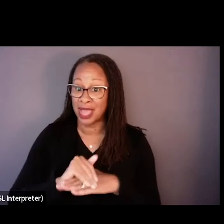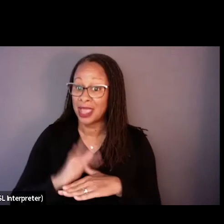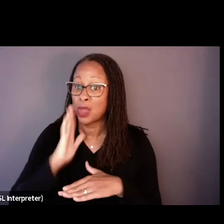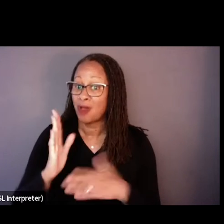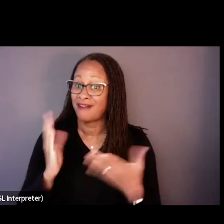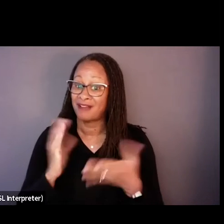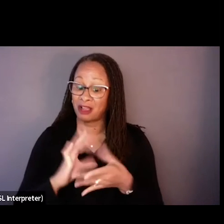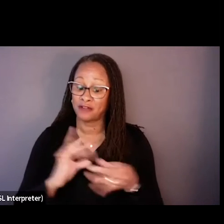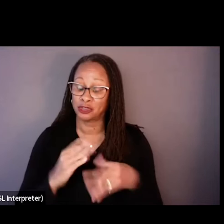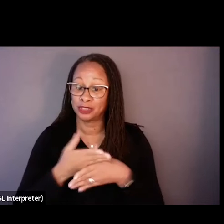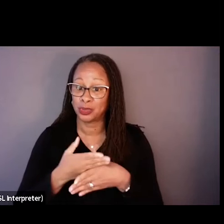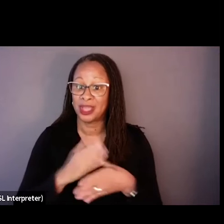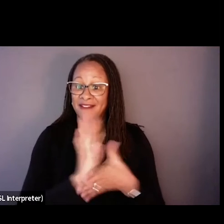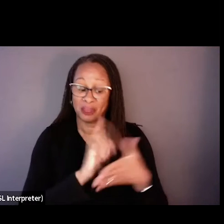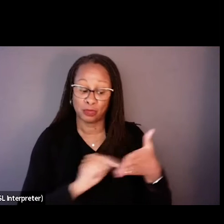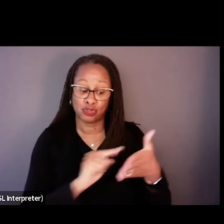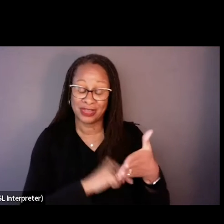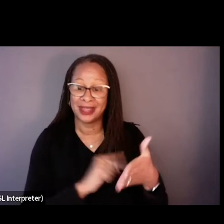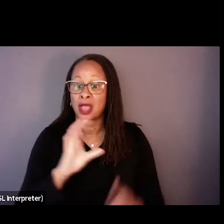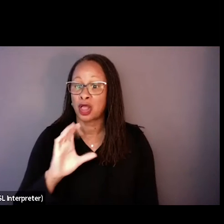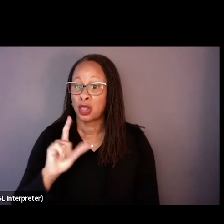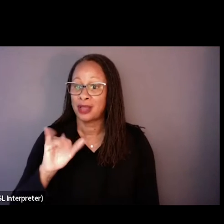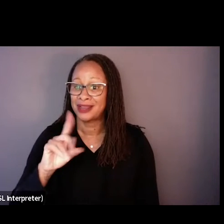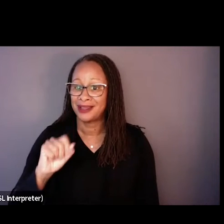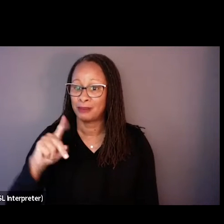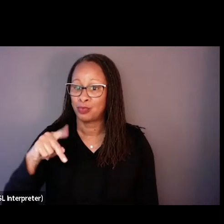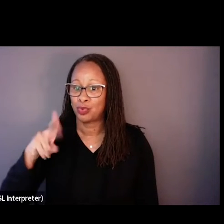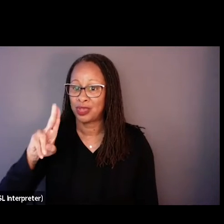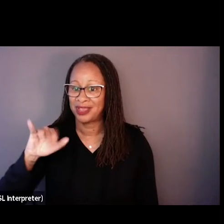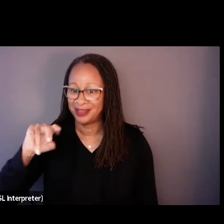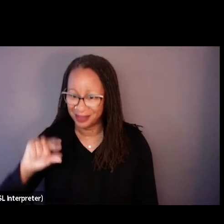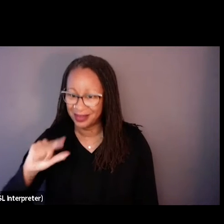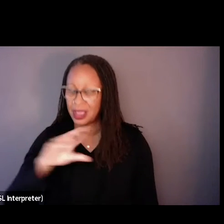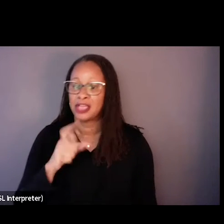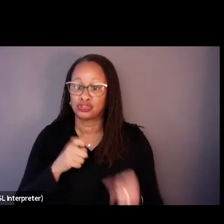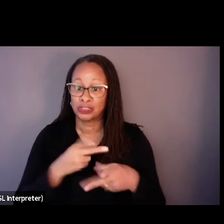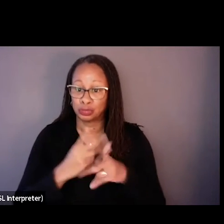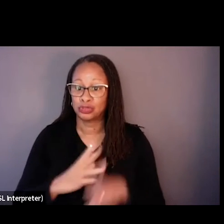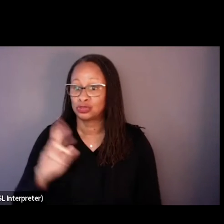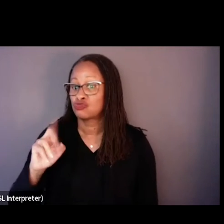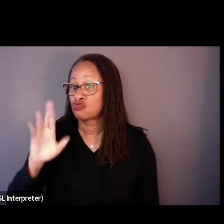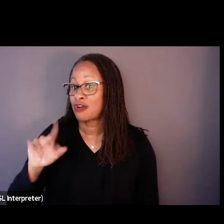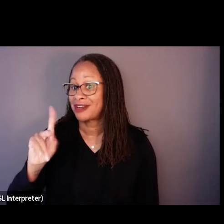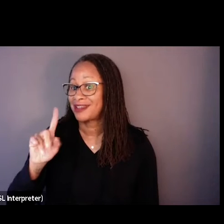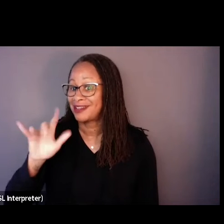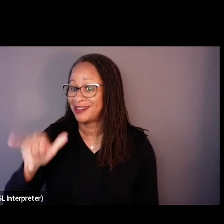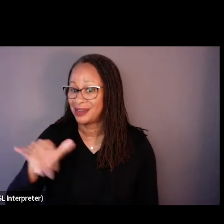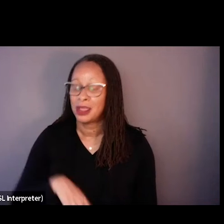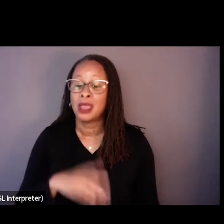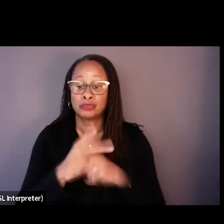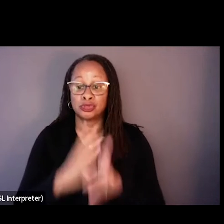have a conversation between film critic Claudia Puig, director-producer Rory Kennedy, producer Mark